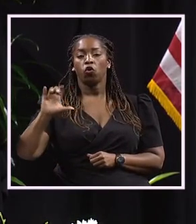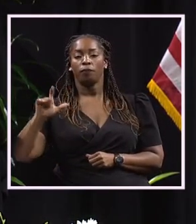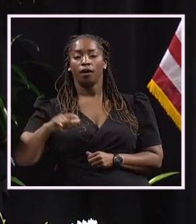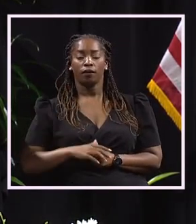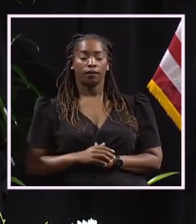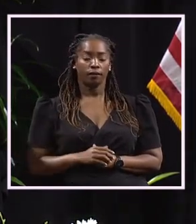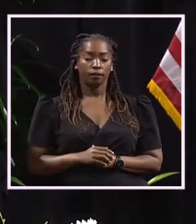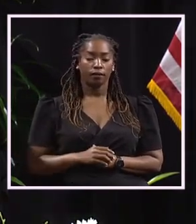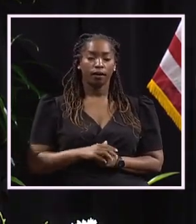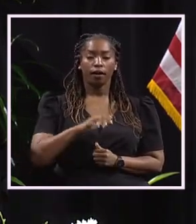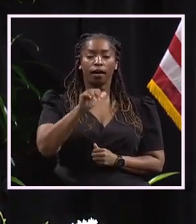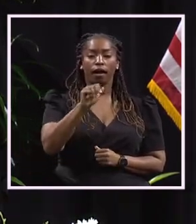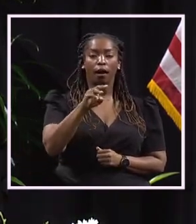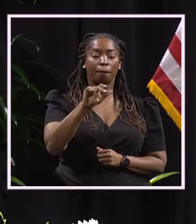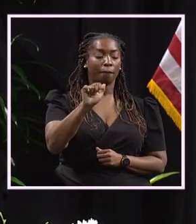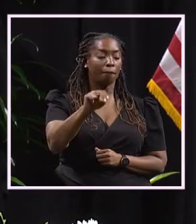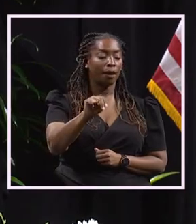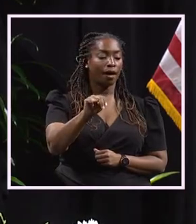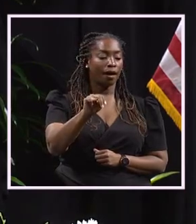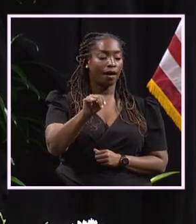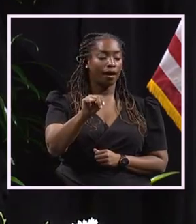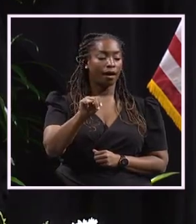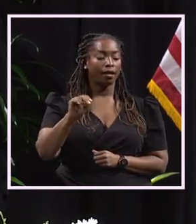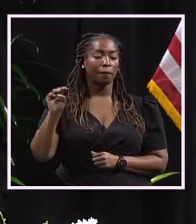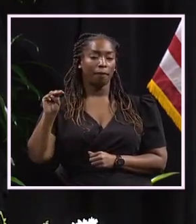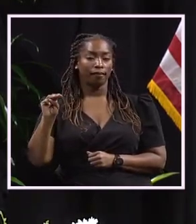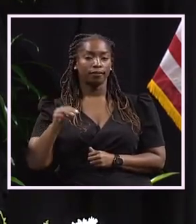Aman Germay Melish.